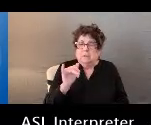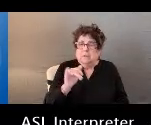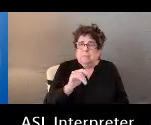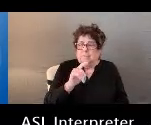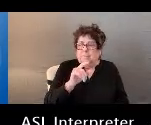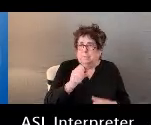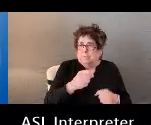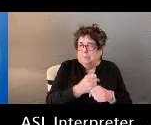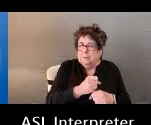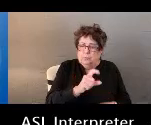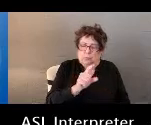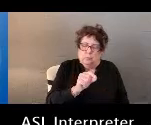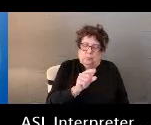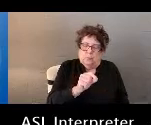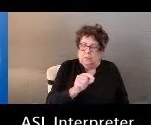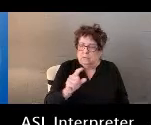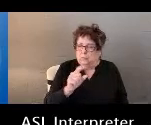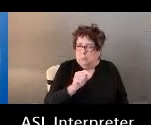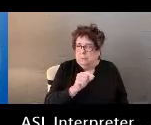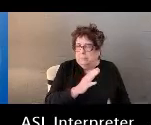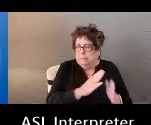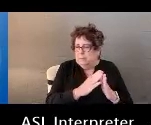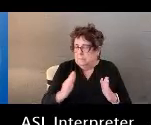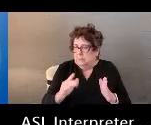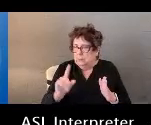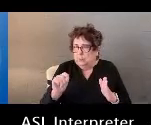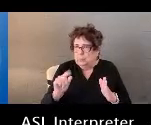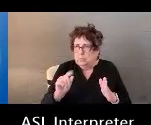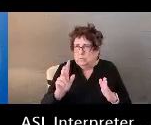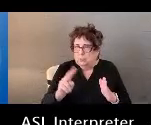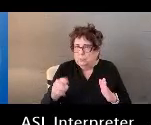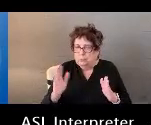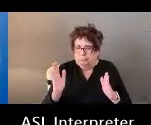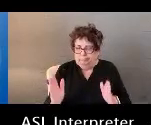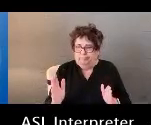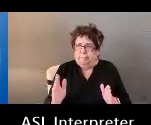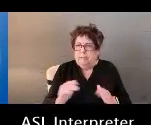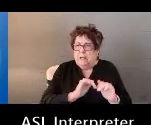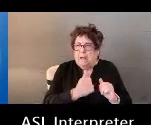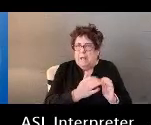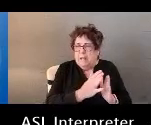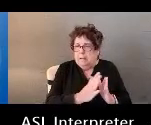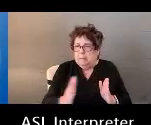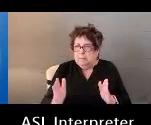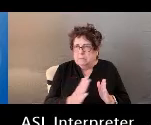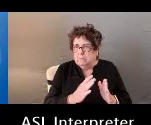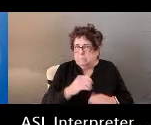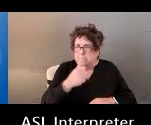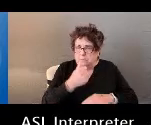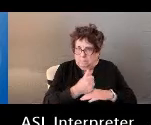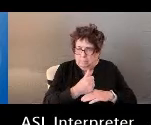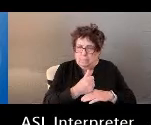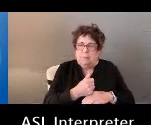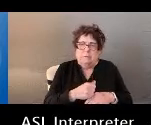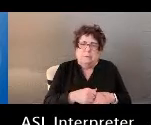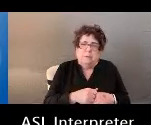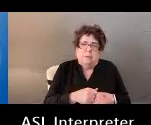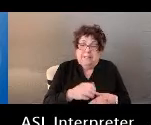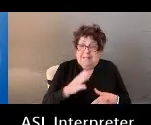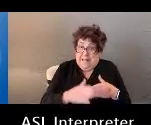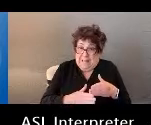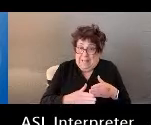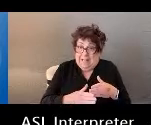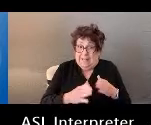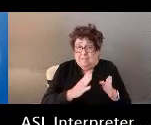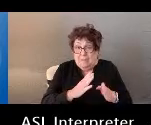to 2022, how this plan was implemented. At the end, our plan was reviewed by our leadership. It was also reviewed by